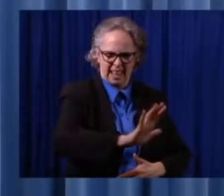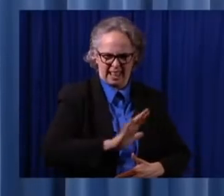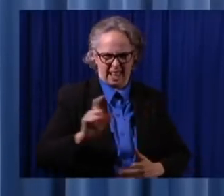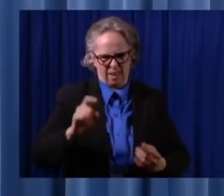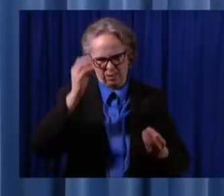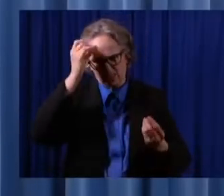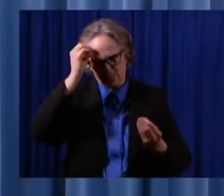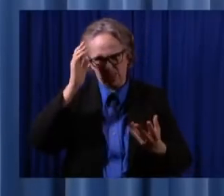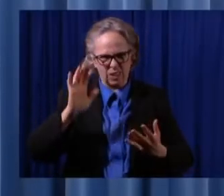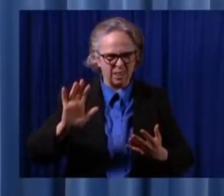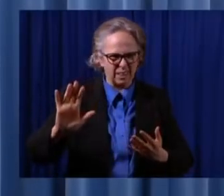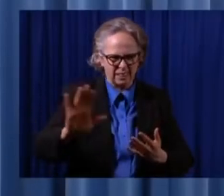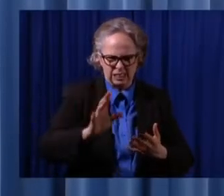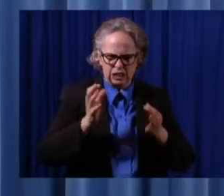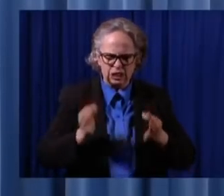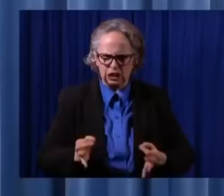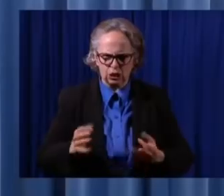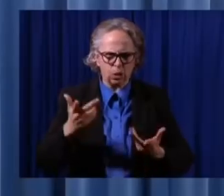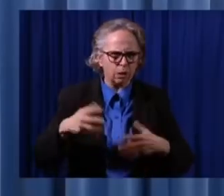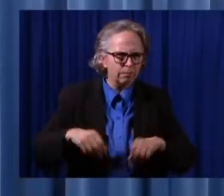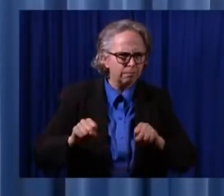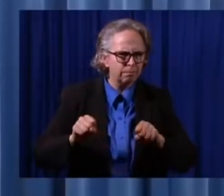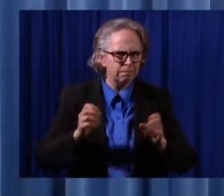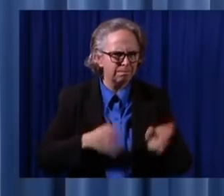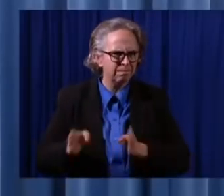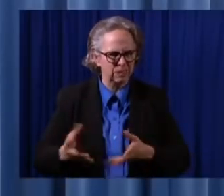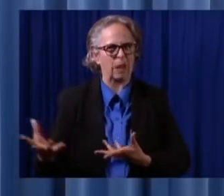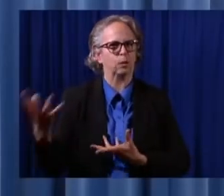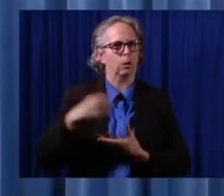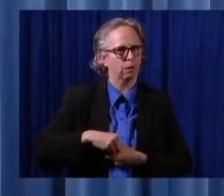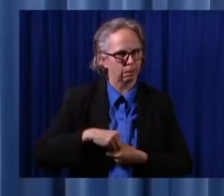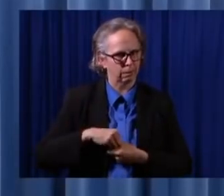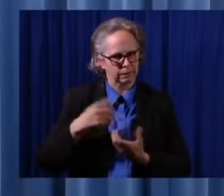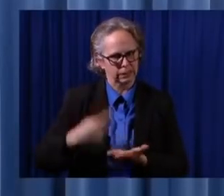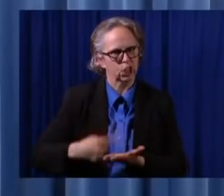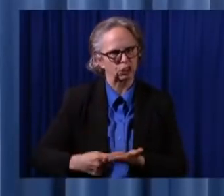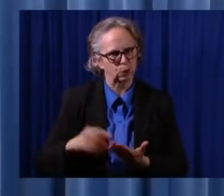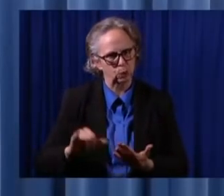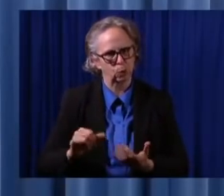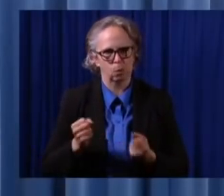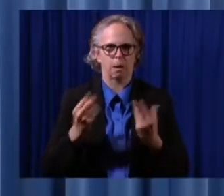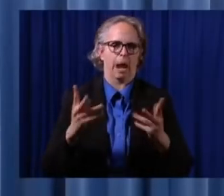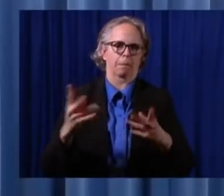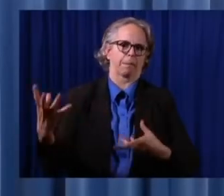level who really have to be part of this discussion. Good point.